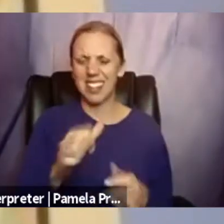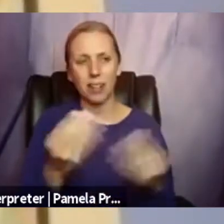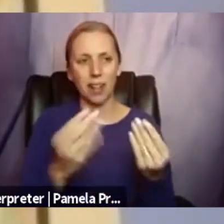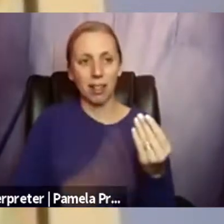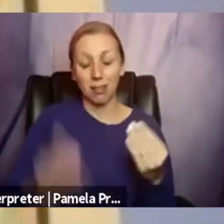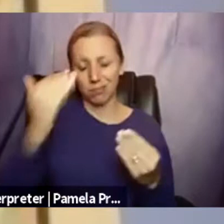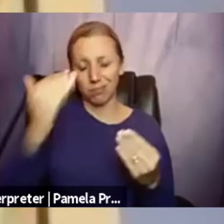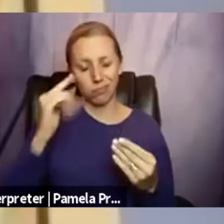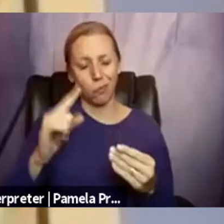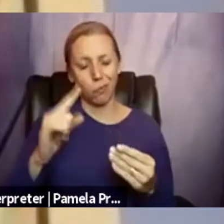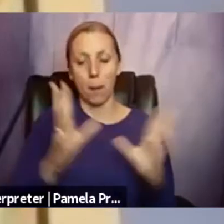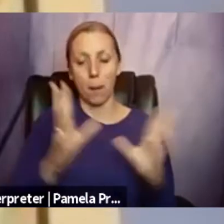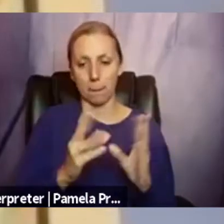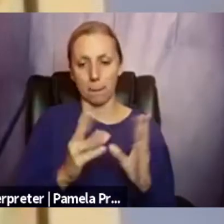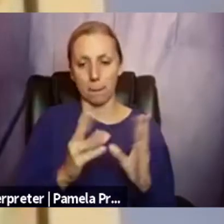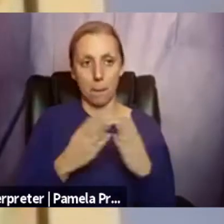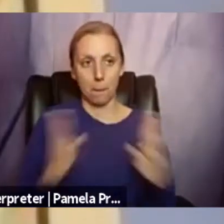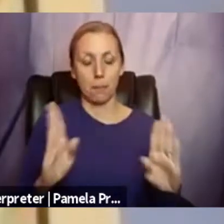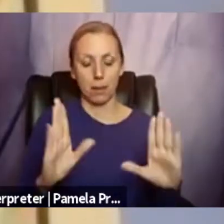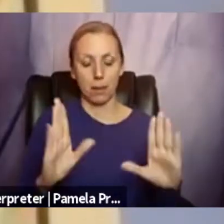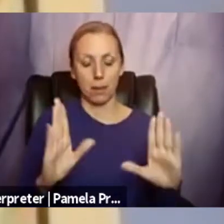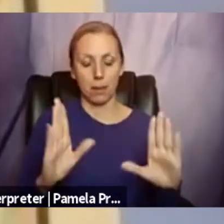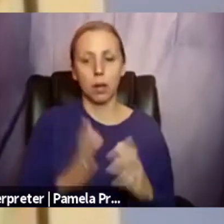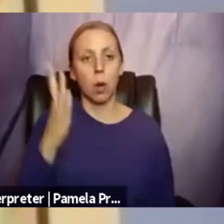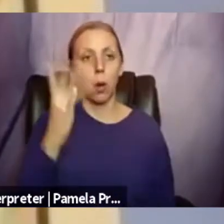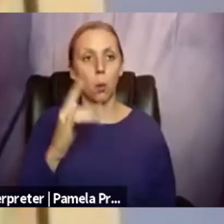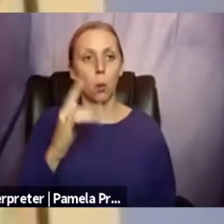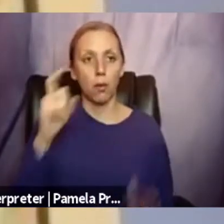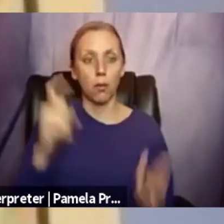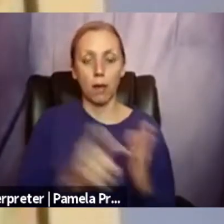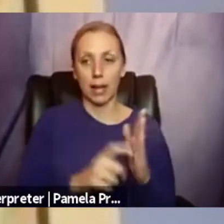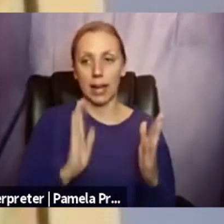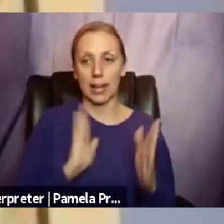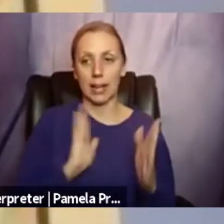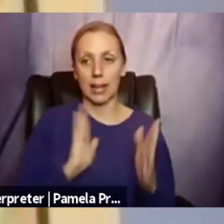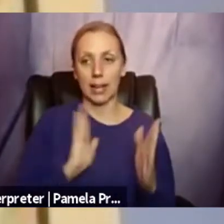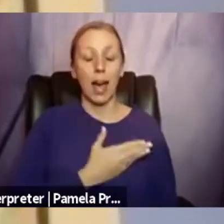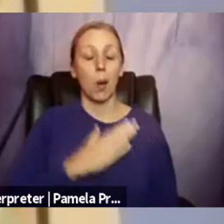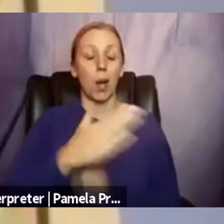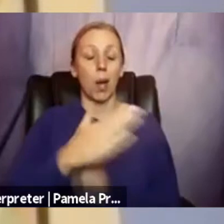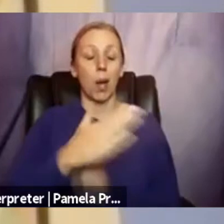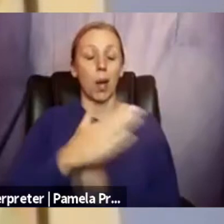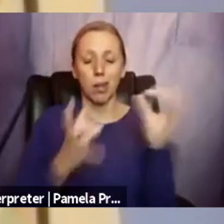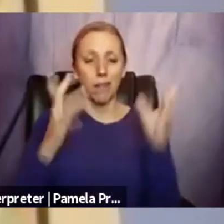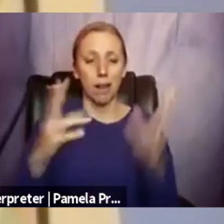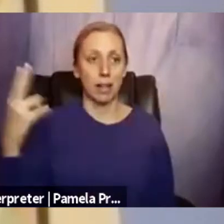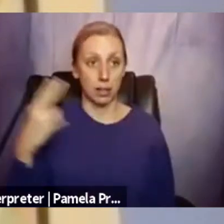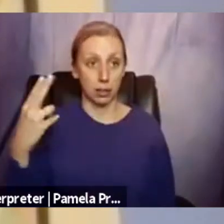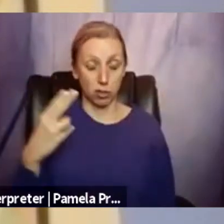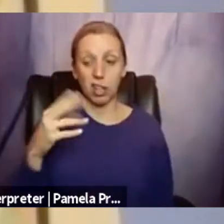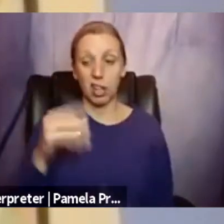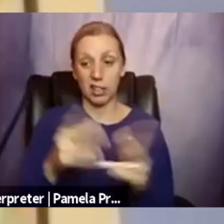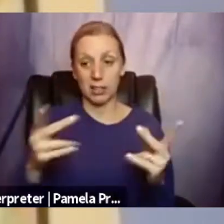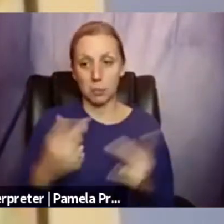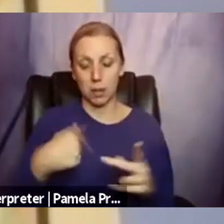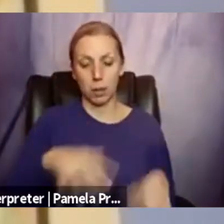convenings to recognize our country's violent history and its legacy in the space we occupy. This